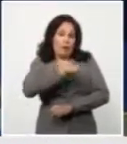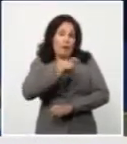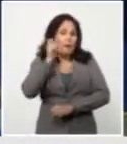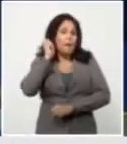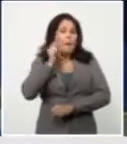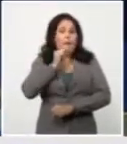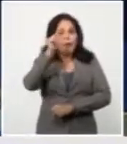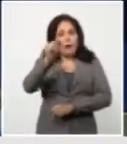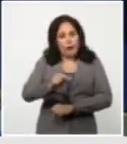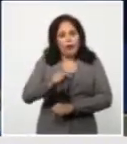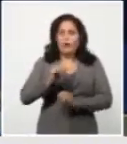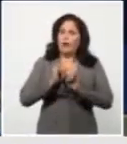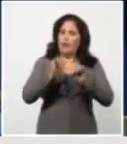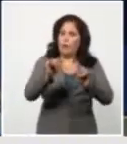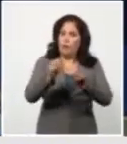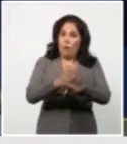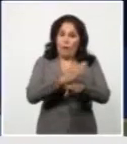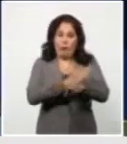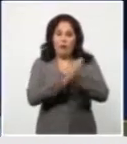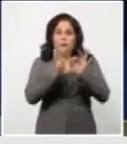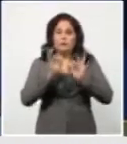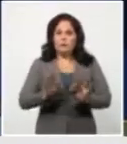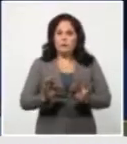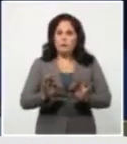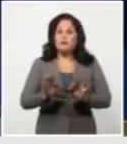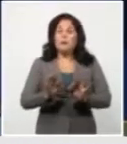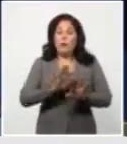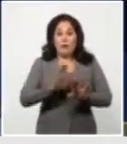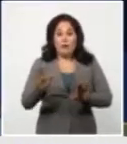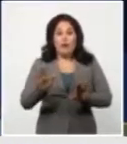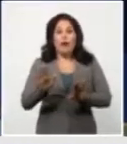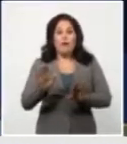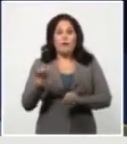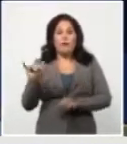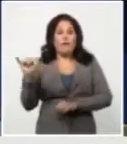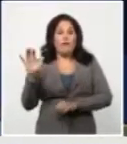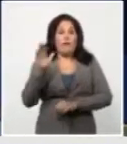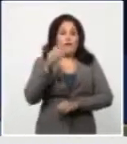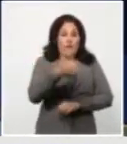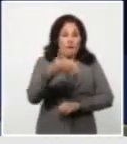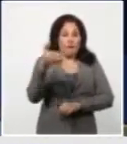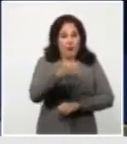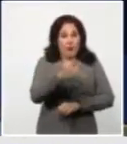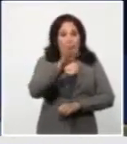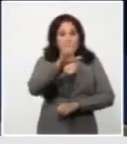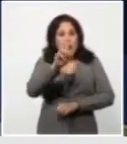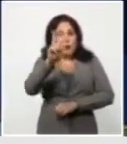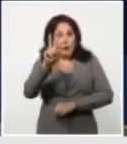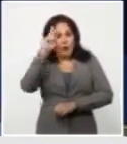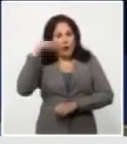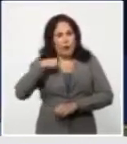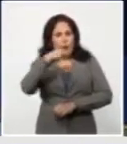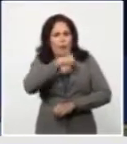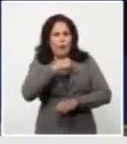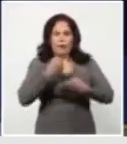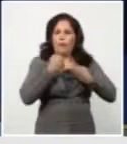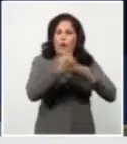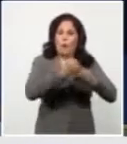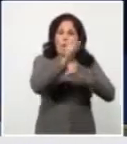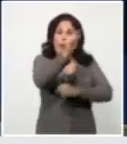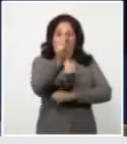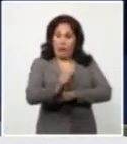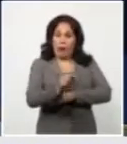And we are beginning our briefing today reminding our audience, and I say reminding because the story has already been